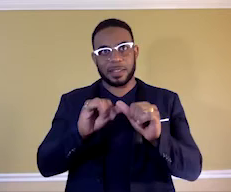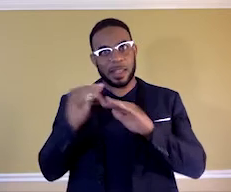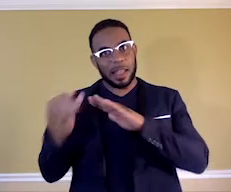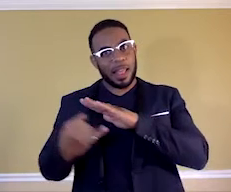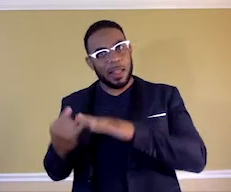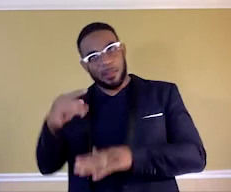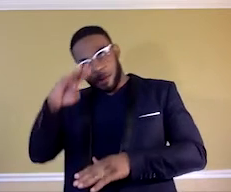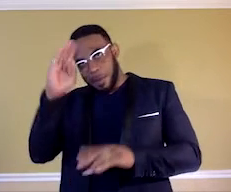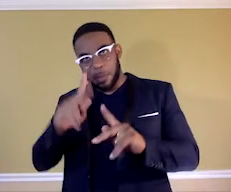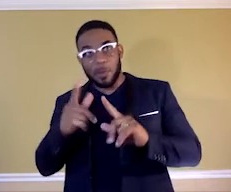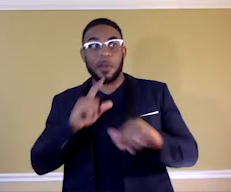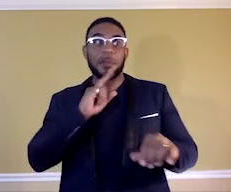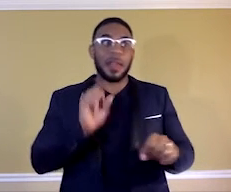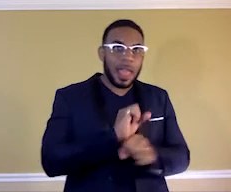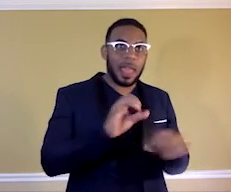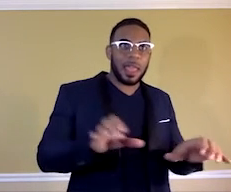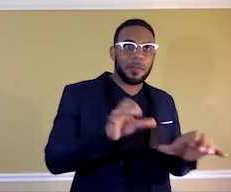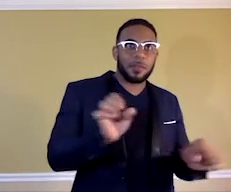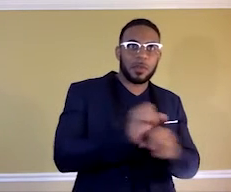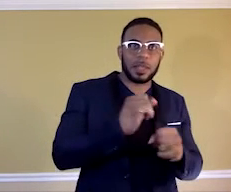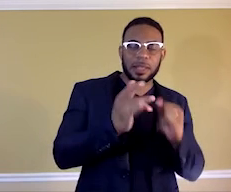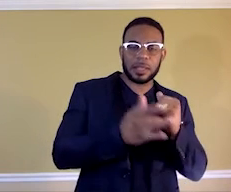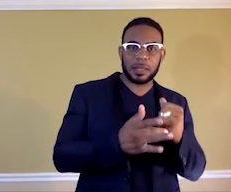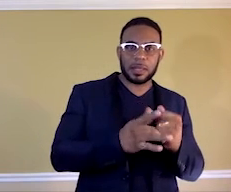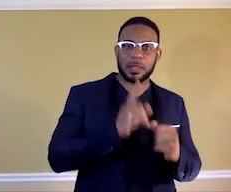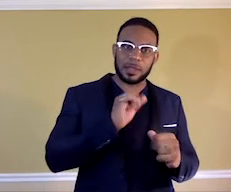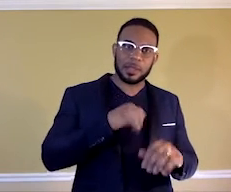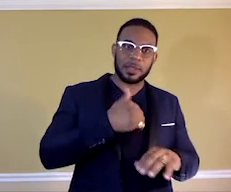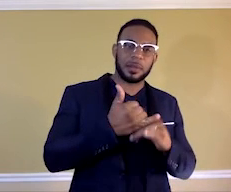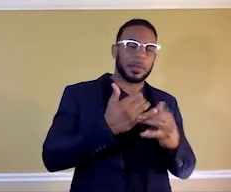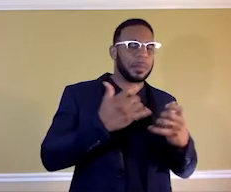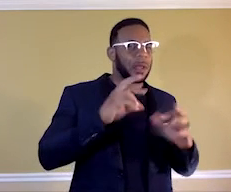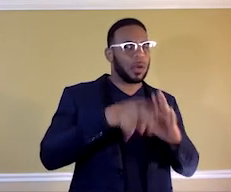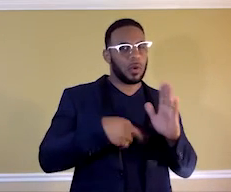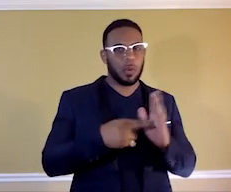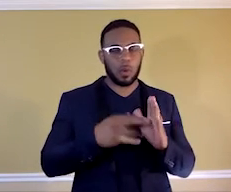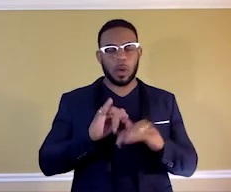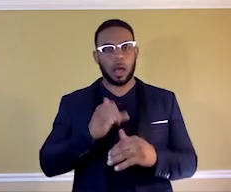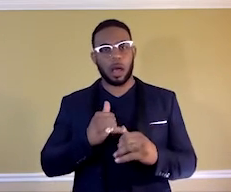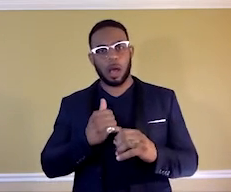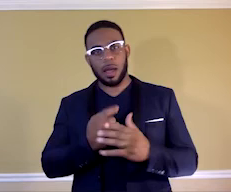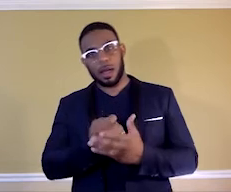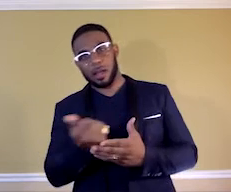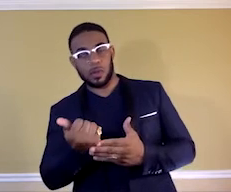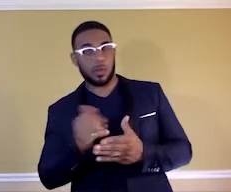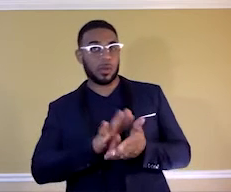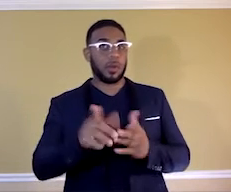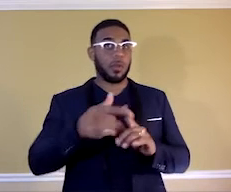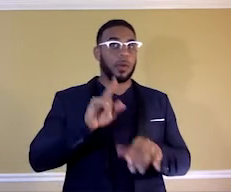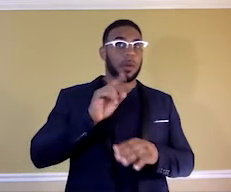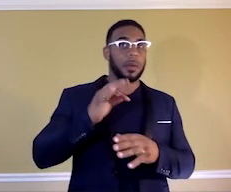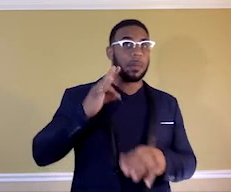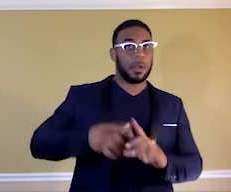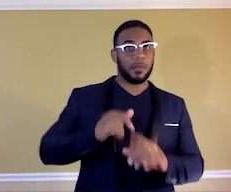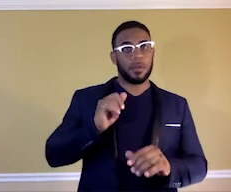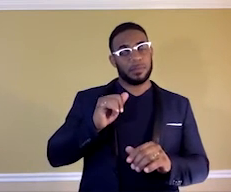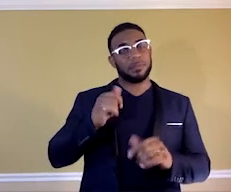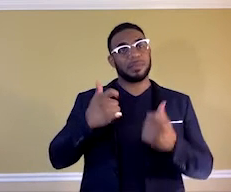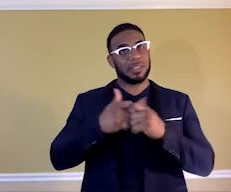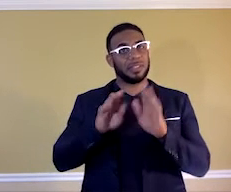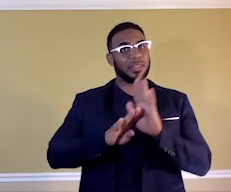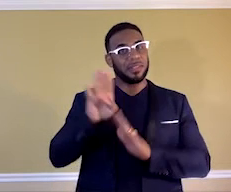isolation of Black people from active creation of technology is playing a major role in our exclusion from benefiting from digital